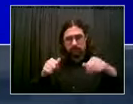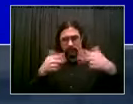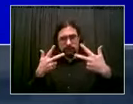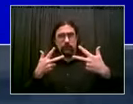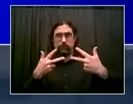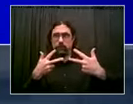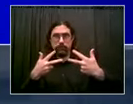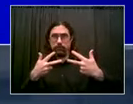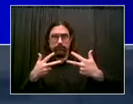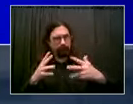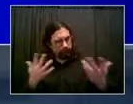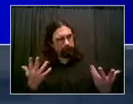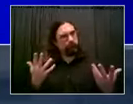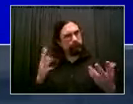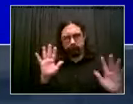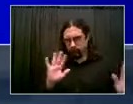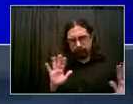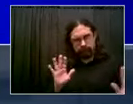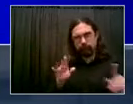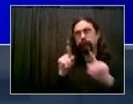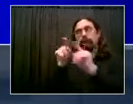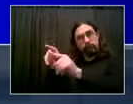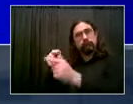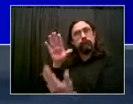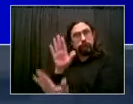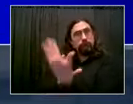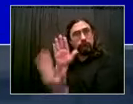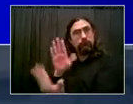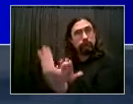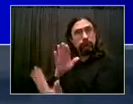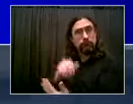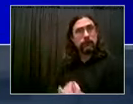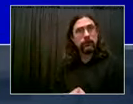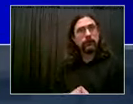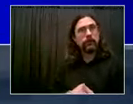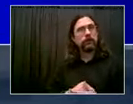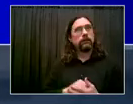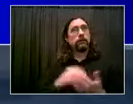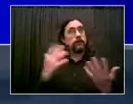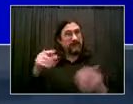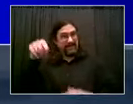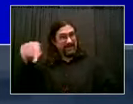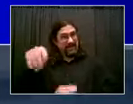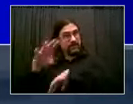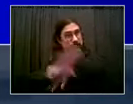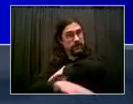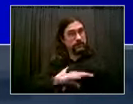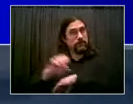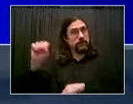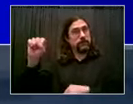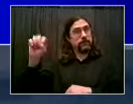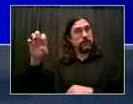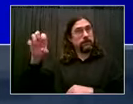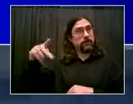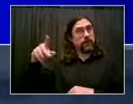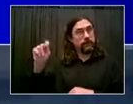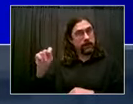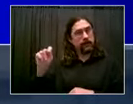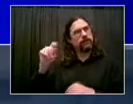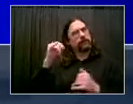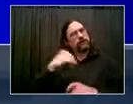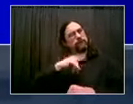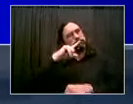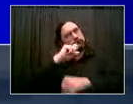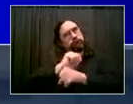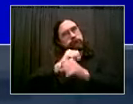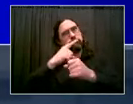will fully reopen in September. Every single child will be back in the classroom. I have talked to